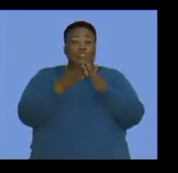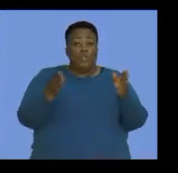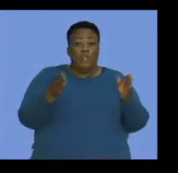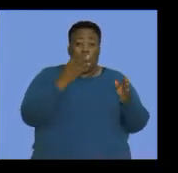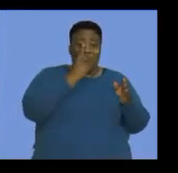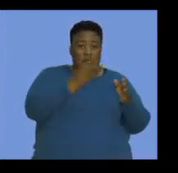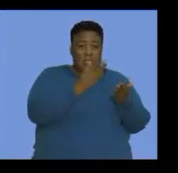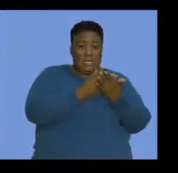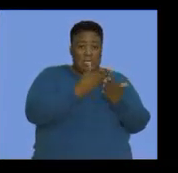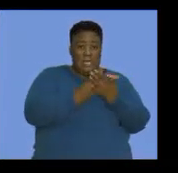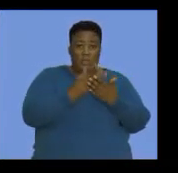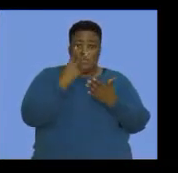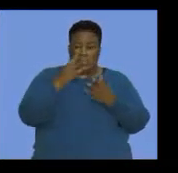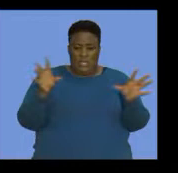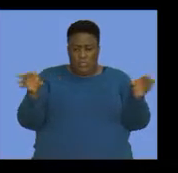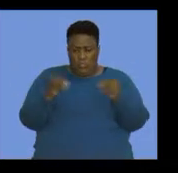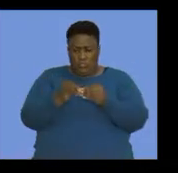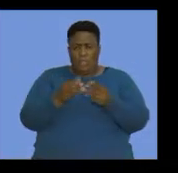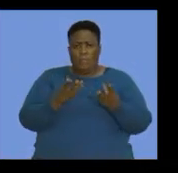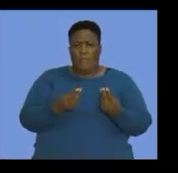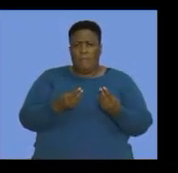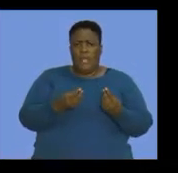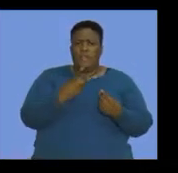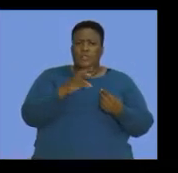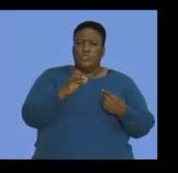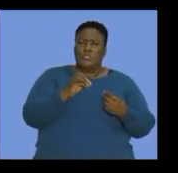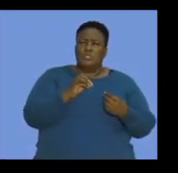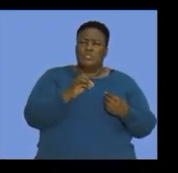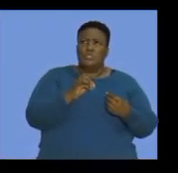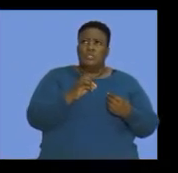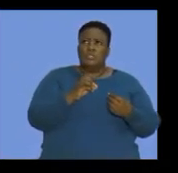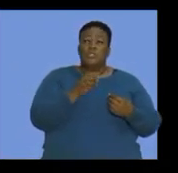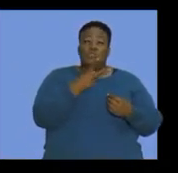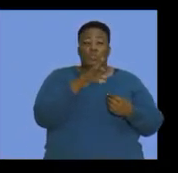general trend is that if we look at the total numbers in